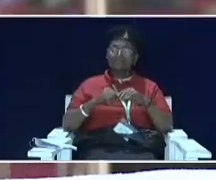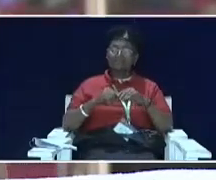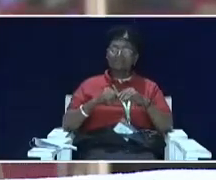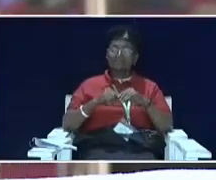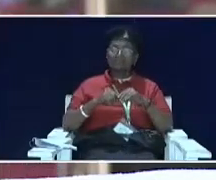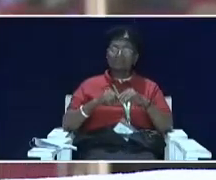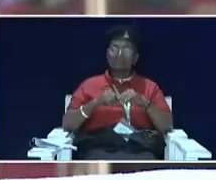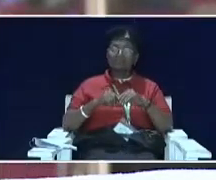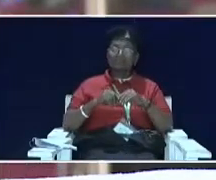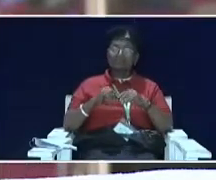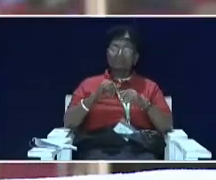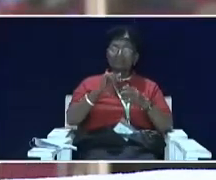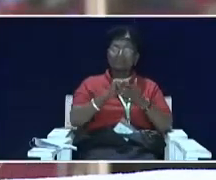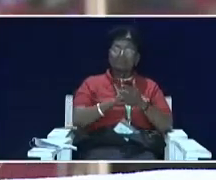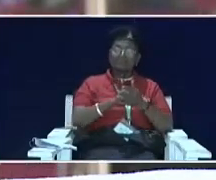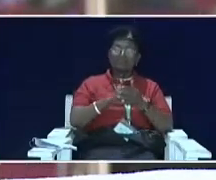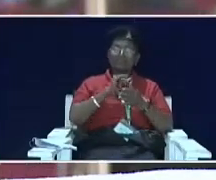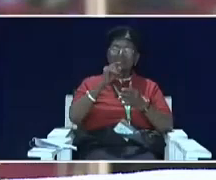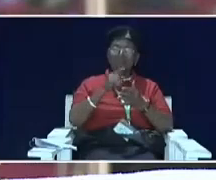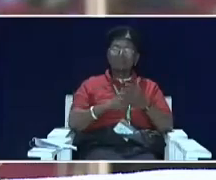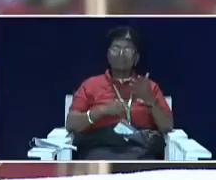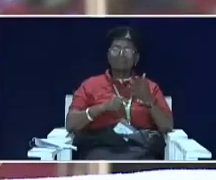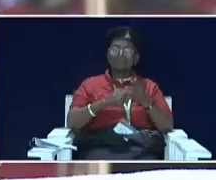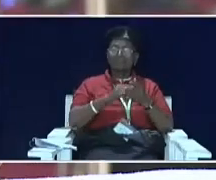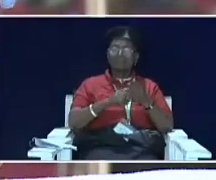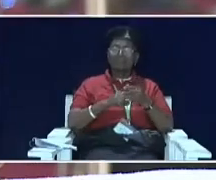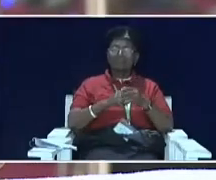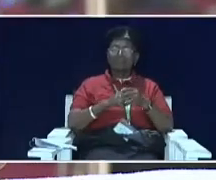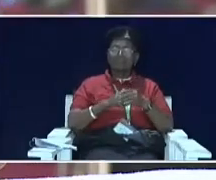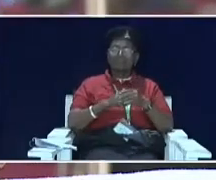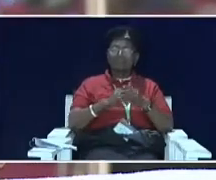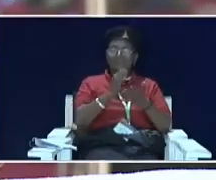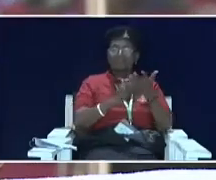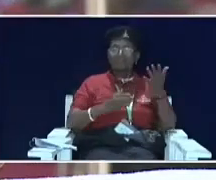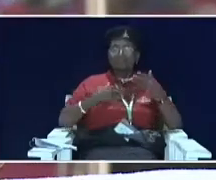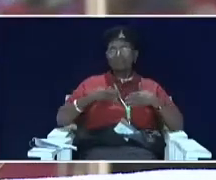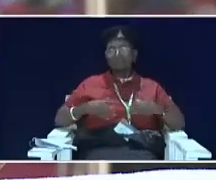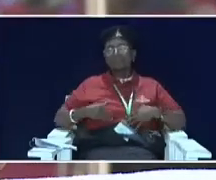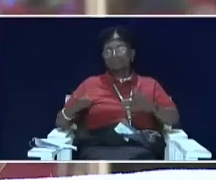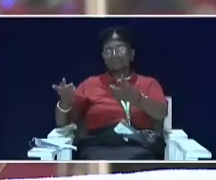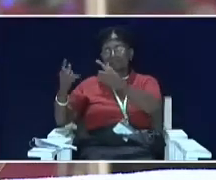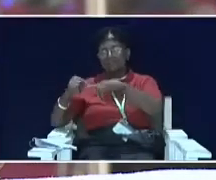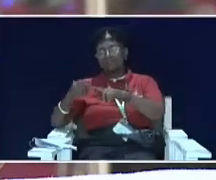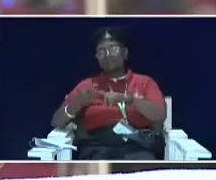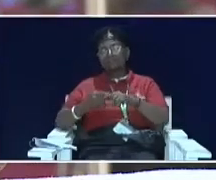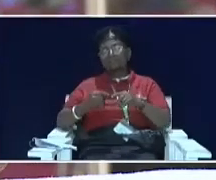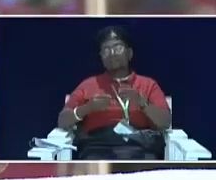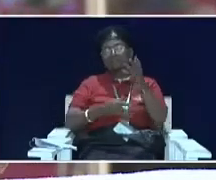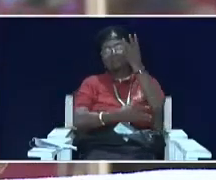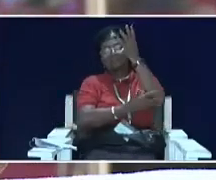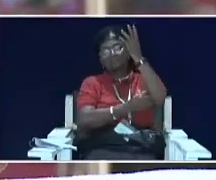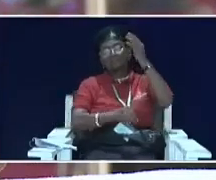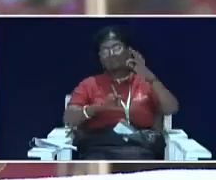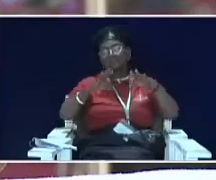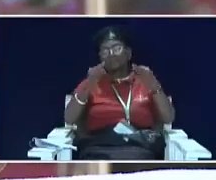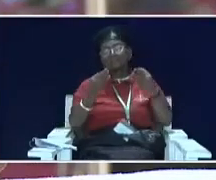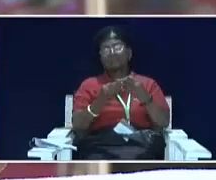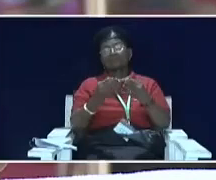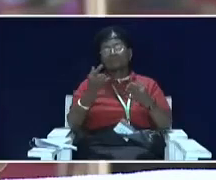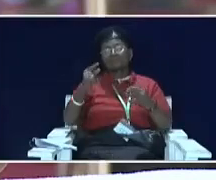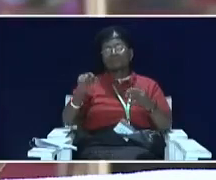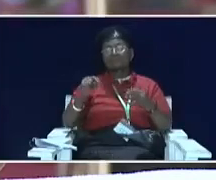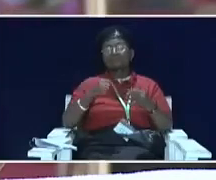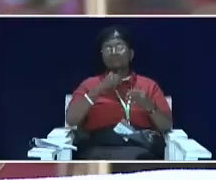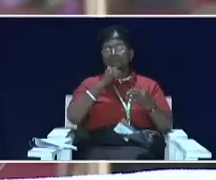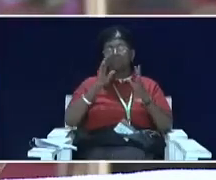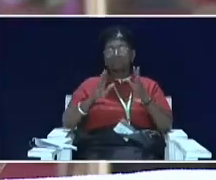That's when somebody comes from a very, very poor family, the elders will say, he had a rocky